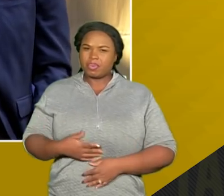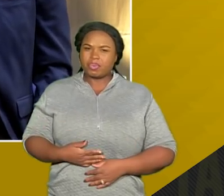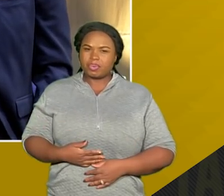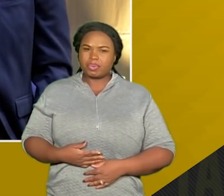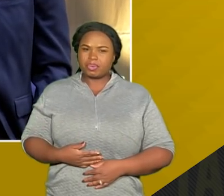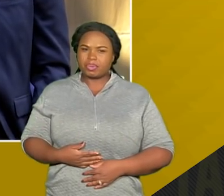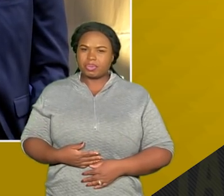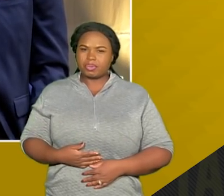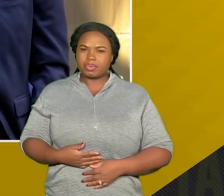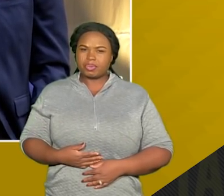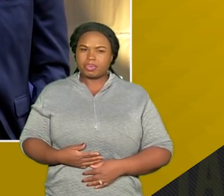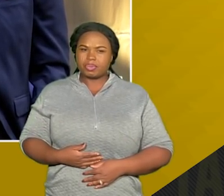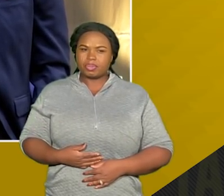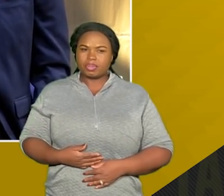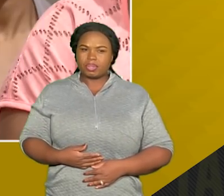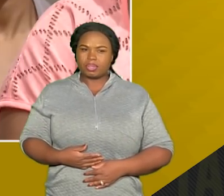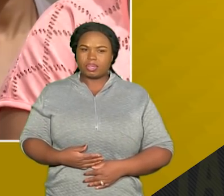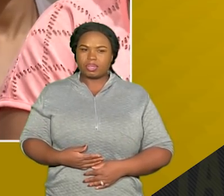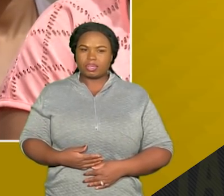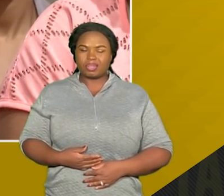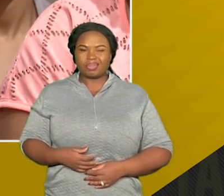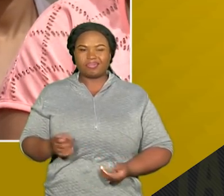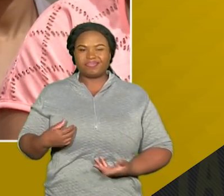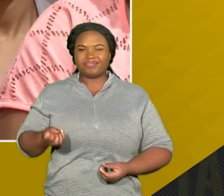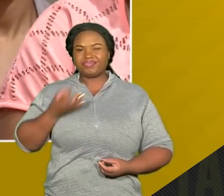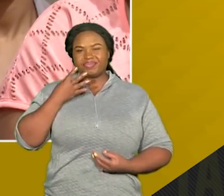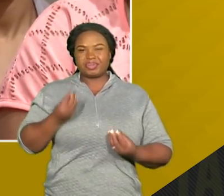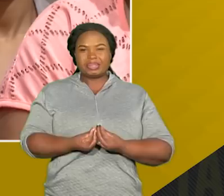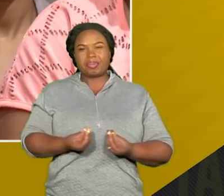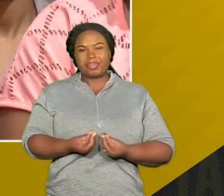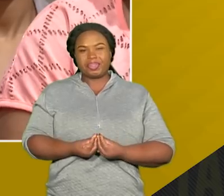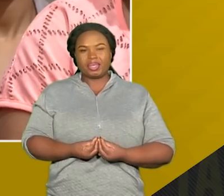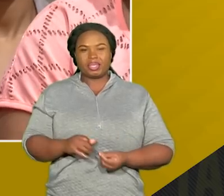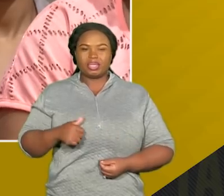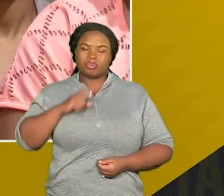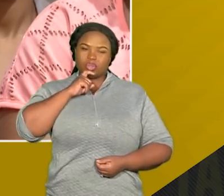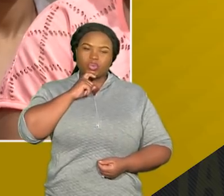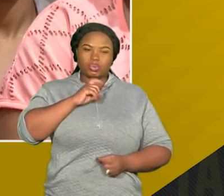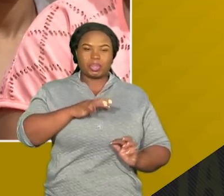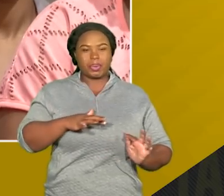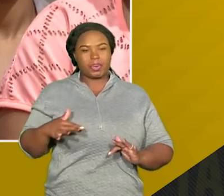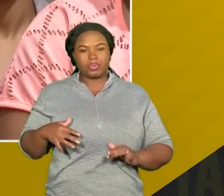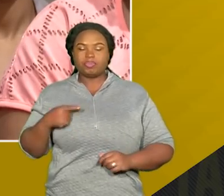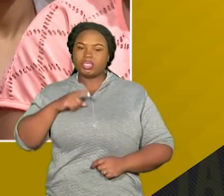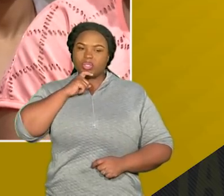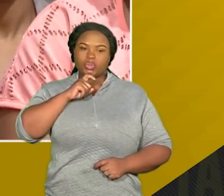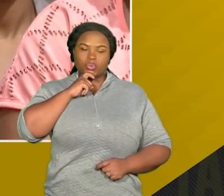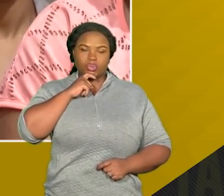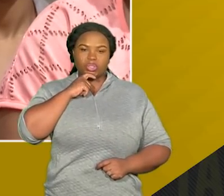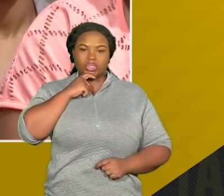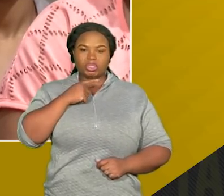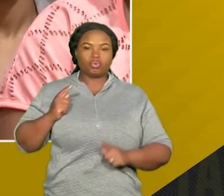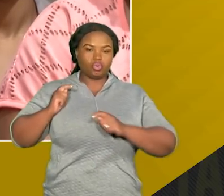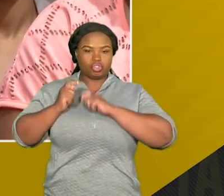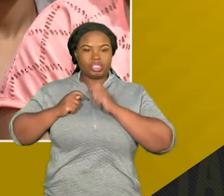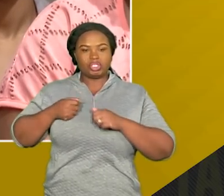lawyer kwasizala kanjani? Wandinikeza amayeza wandixelela uba ndiwasebenzise njani and then I did use those medicine and